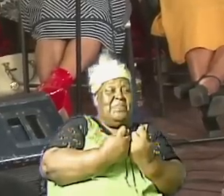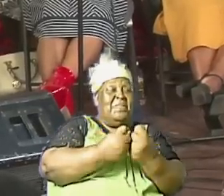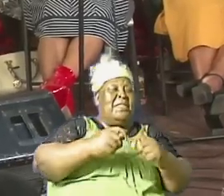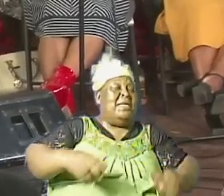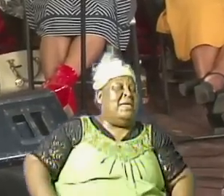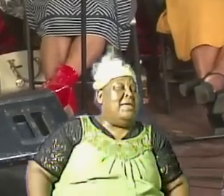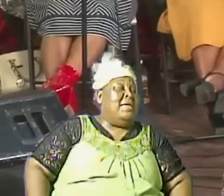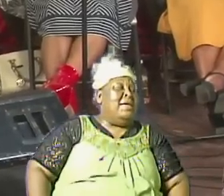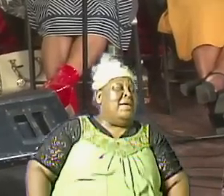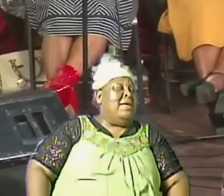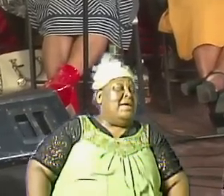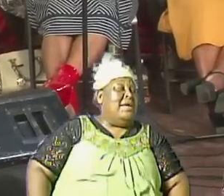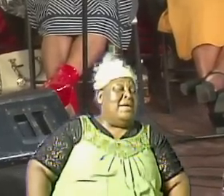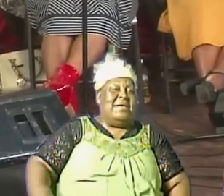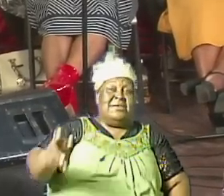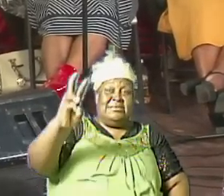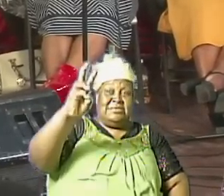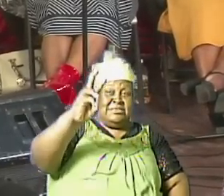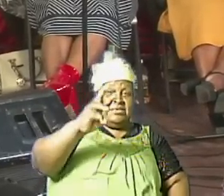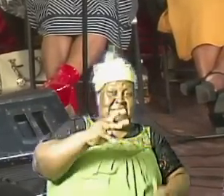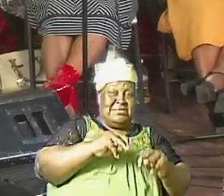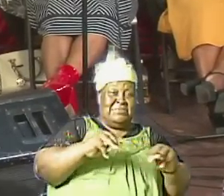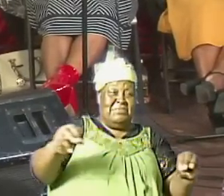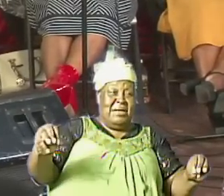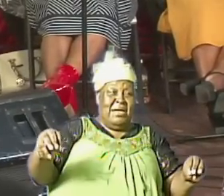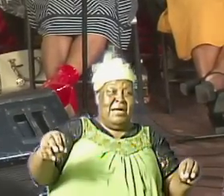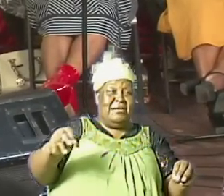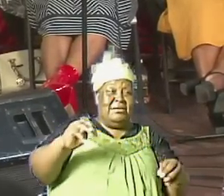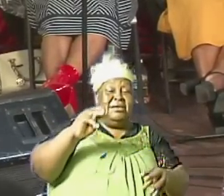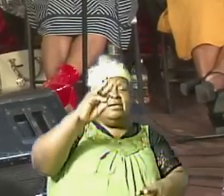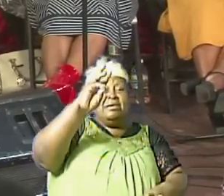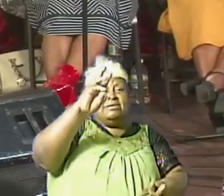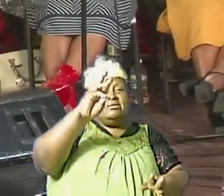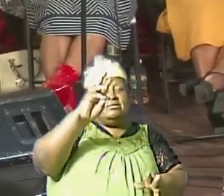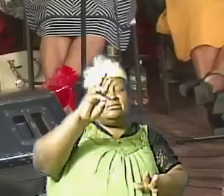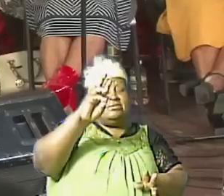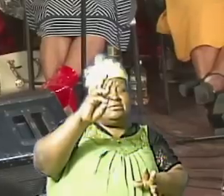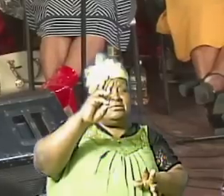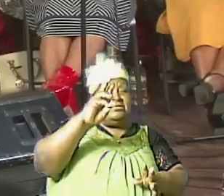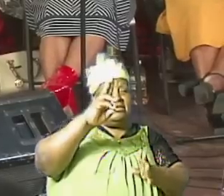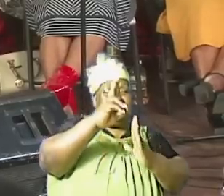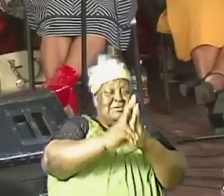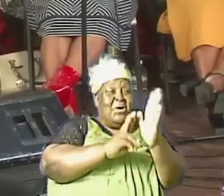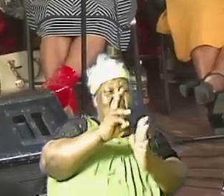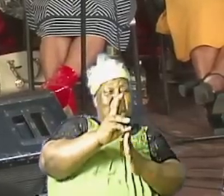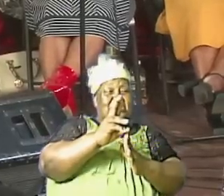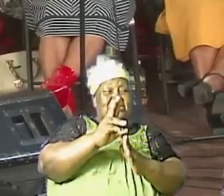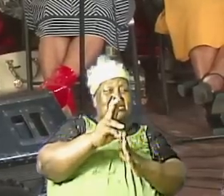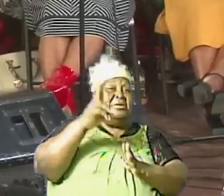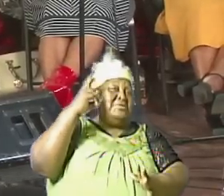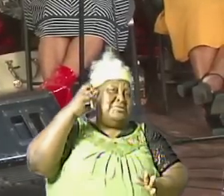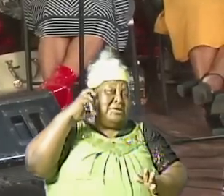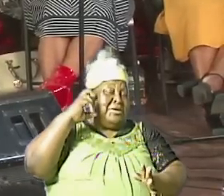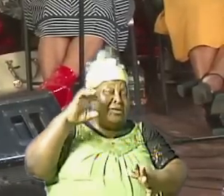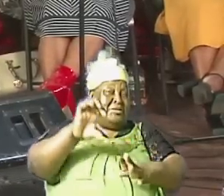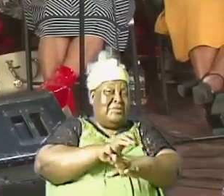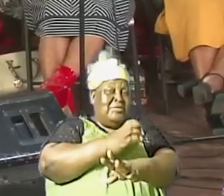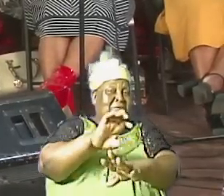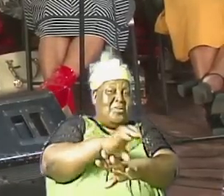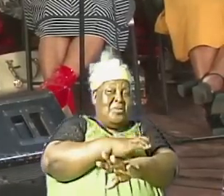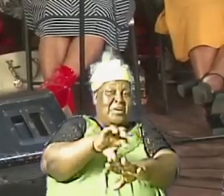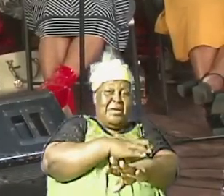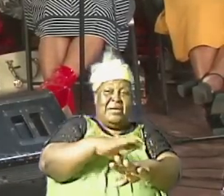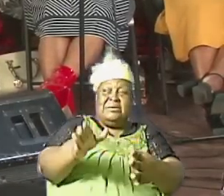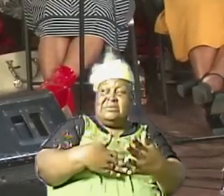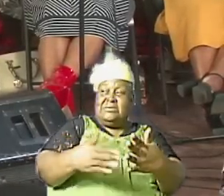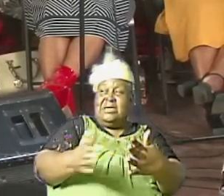love them. I drove 6 miles, 6 hours just to hear the choir sing a couple of months ago.